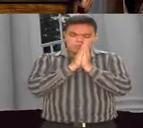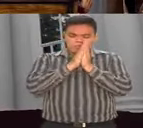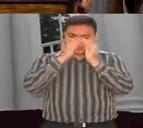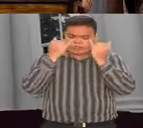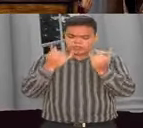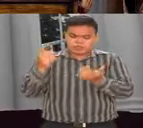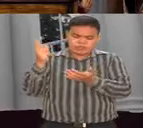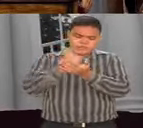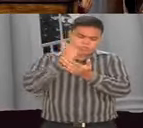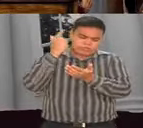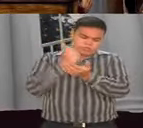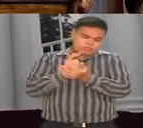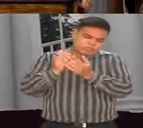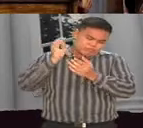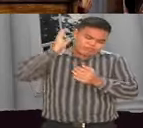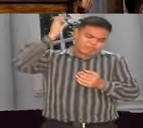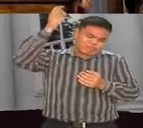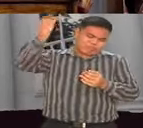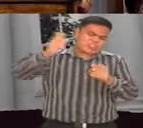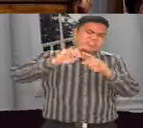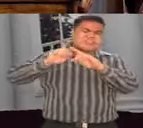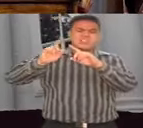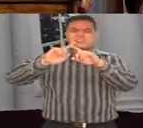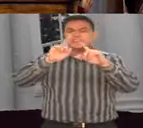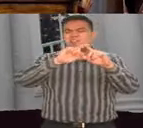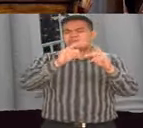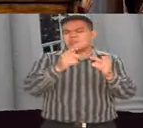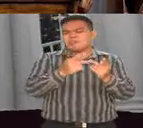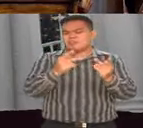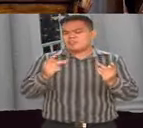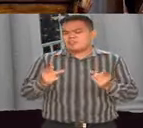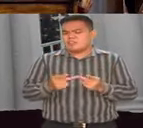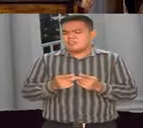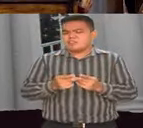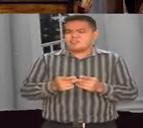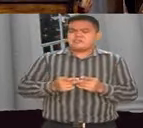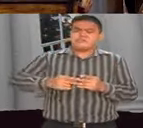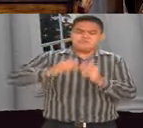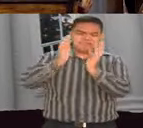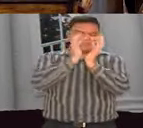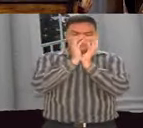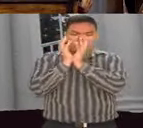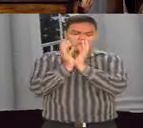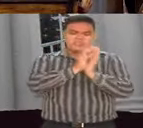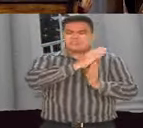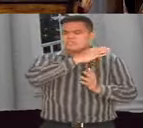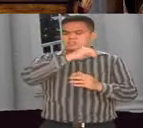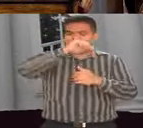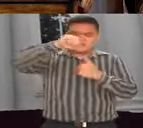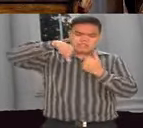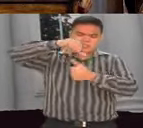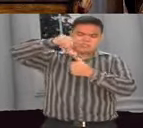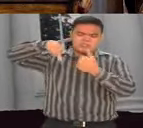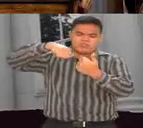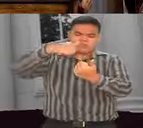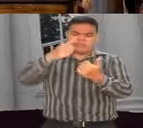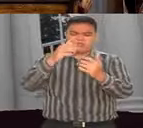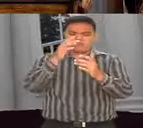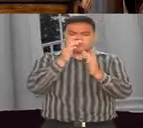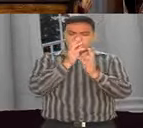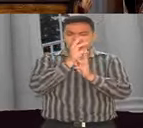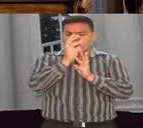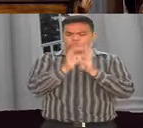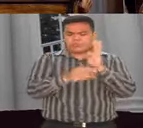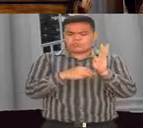your gospel go forth into the different lands, ethnic groups, communities around the world, starting here in our